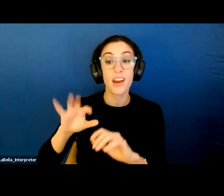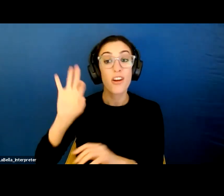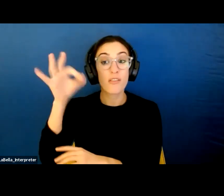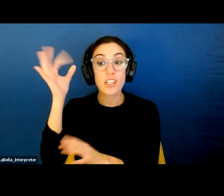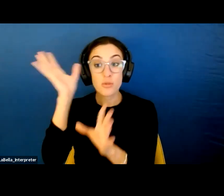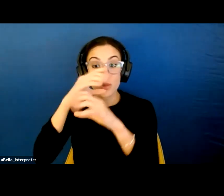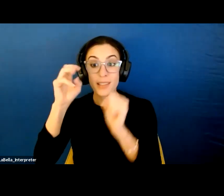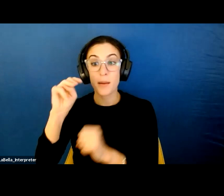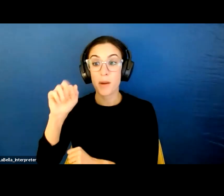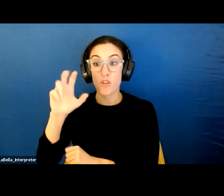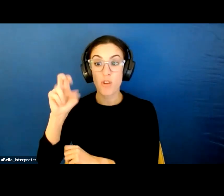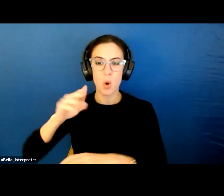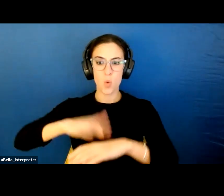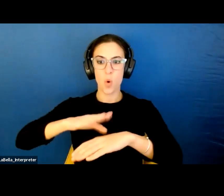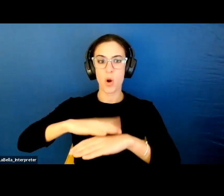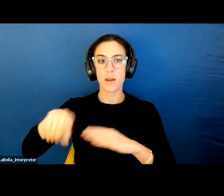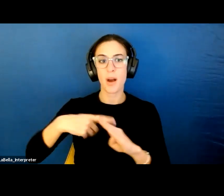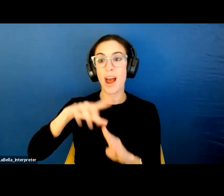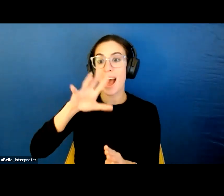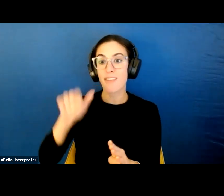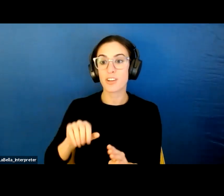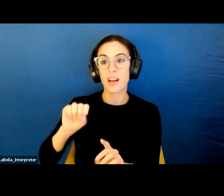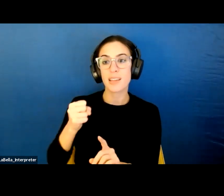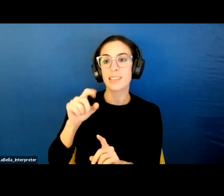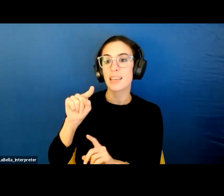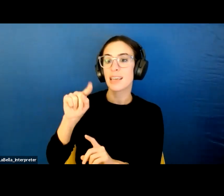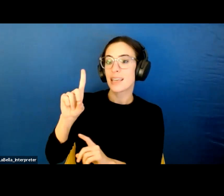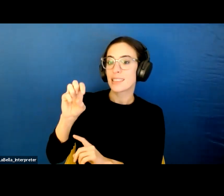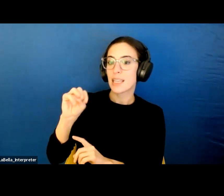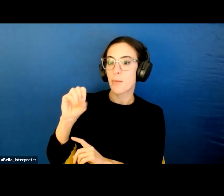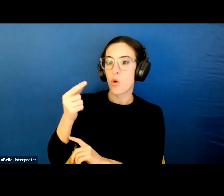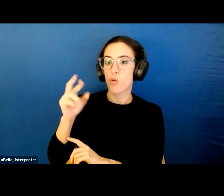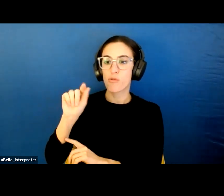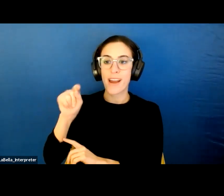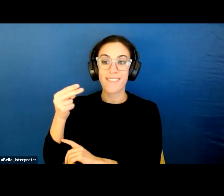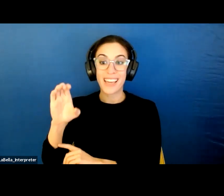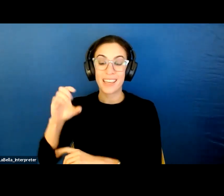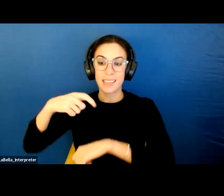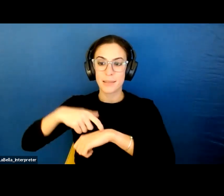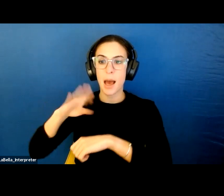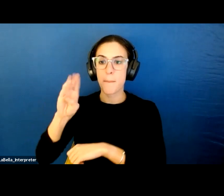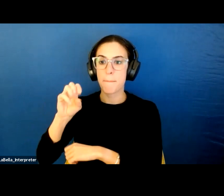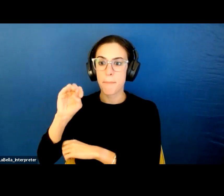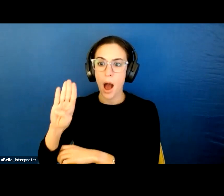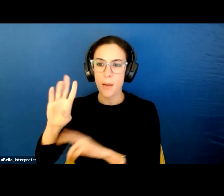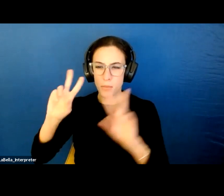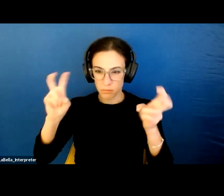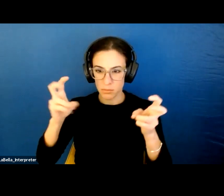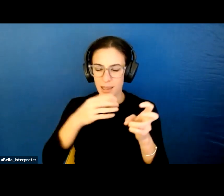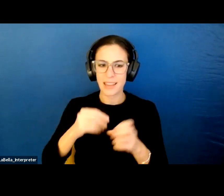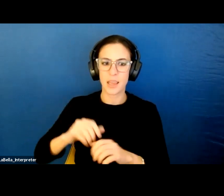warned of, quote, Africa's demographic time bomb, unquote, and its dangerous pressure on Europe.